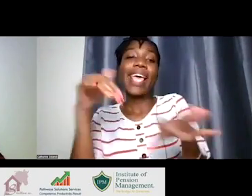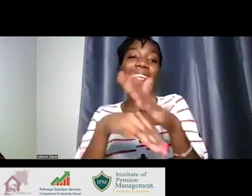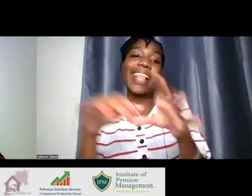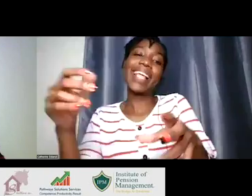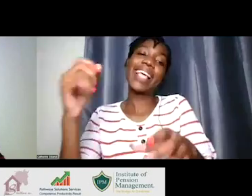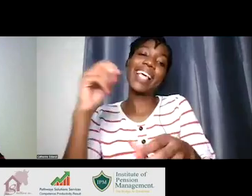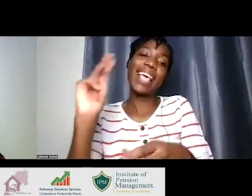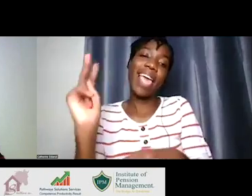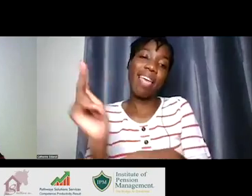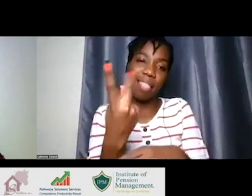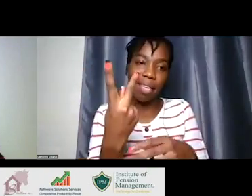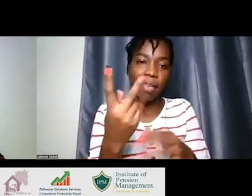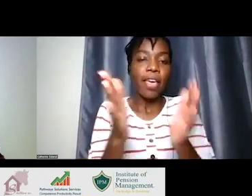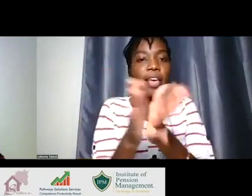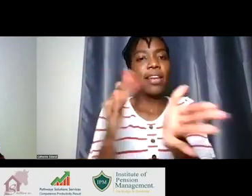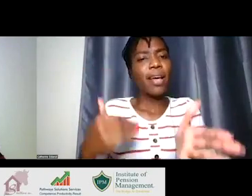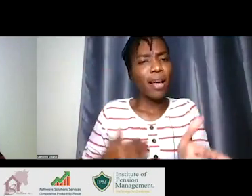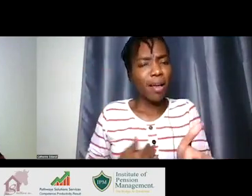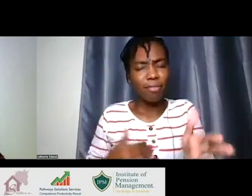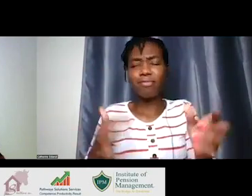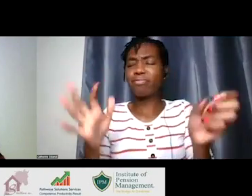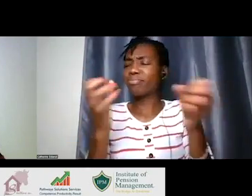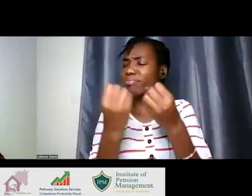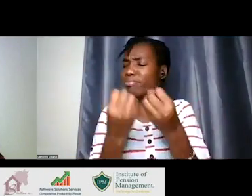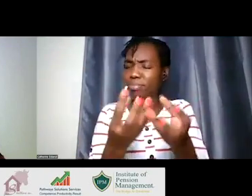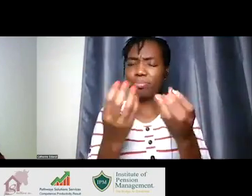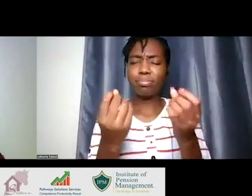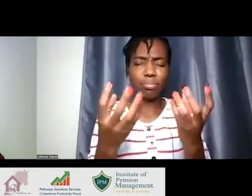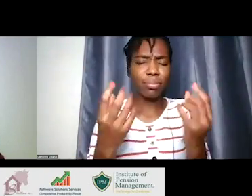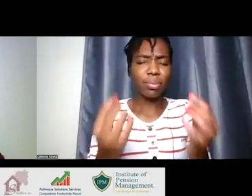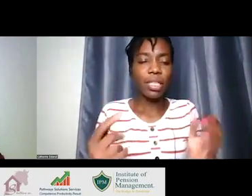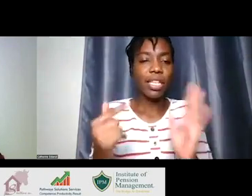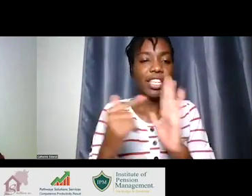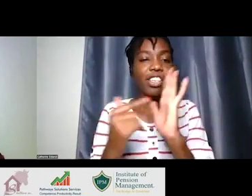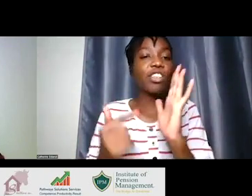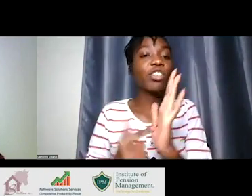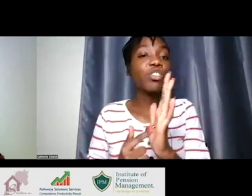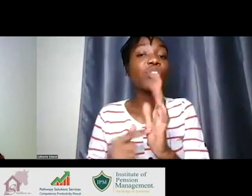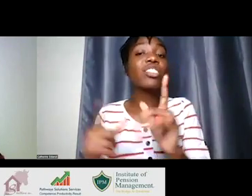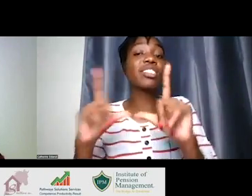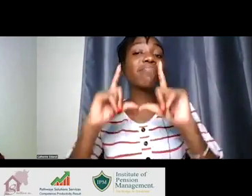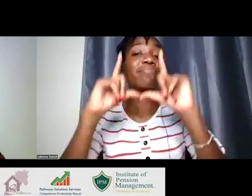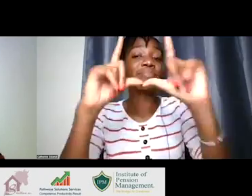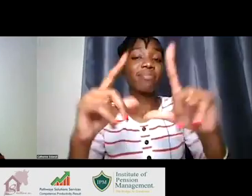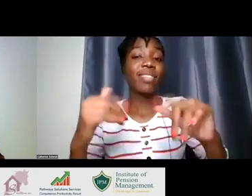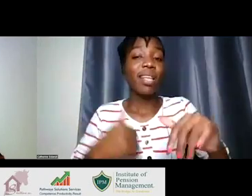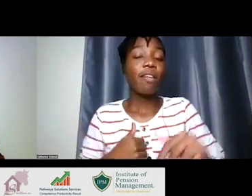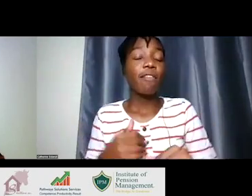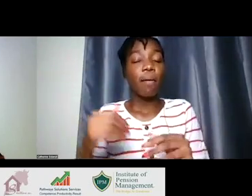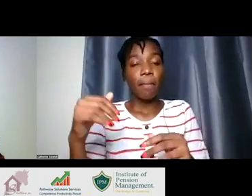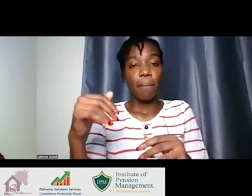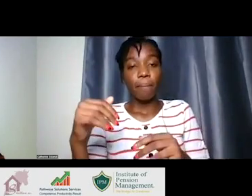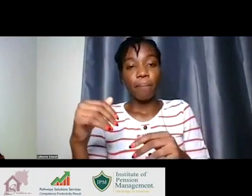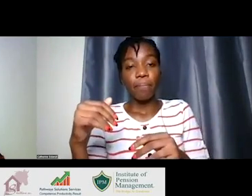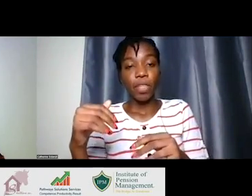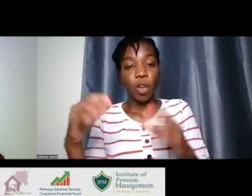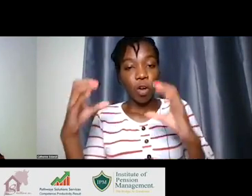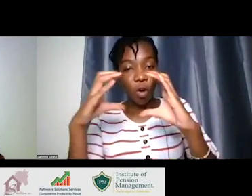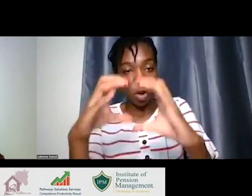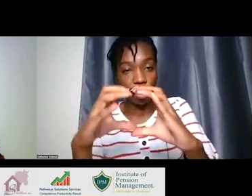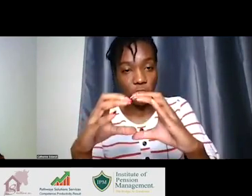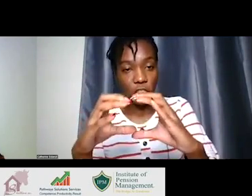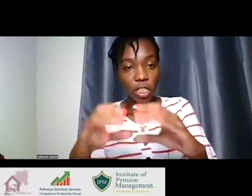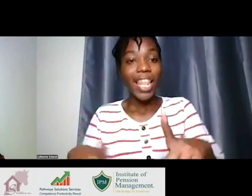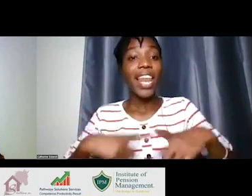He has a lot of accreditations, yeah? He's a certified master transformational coach, certified master life